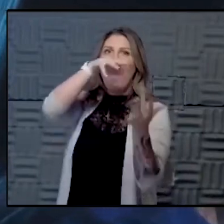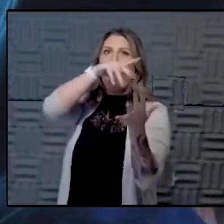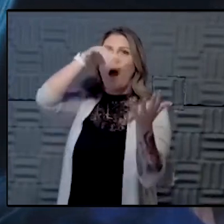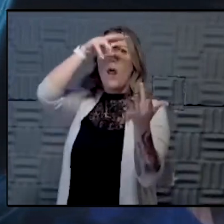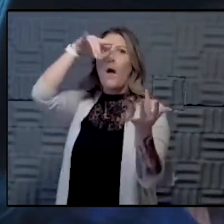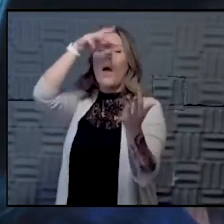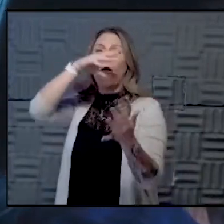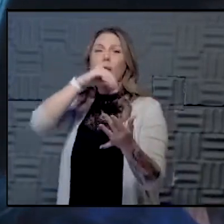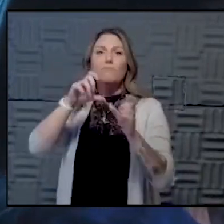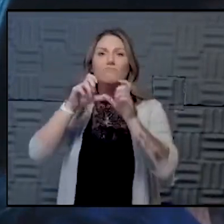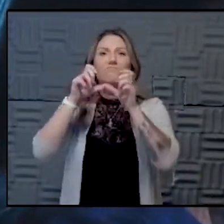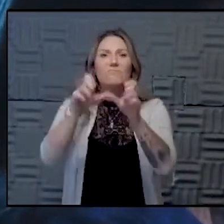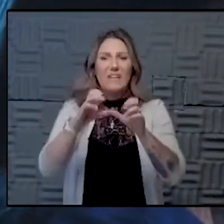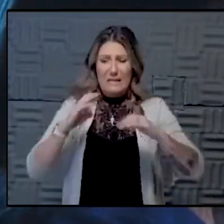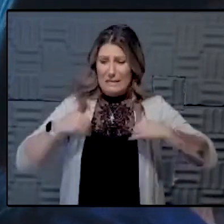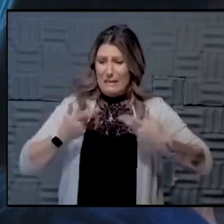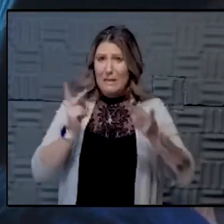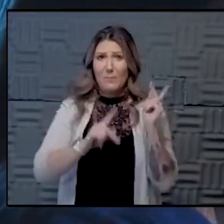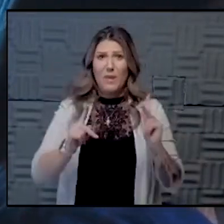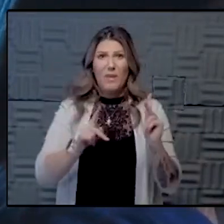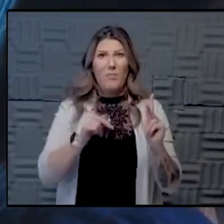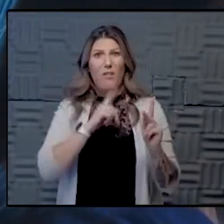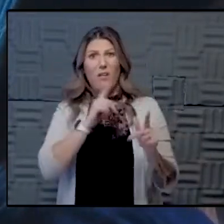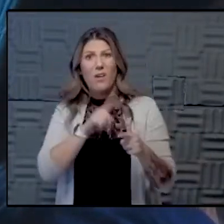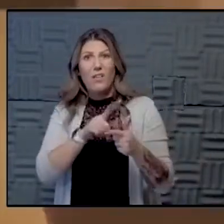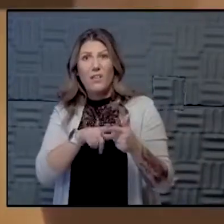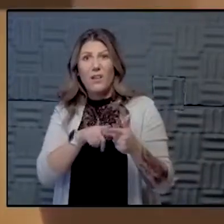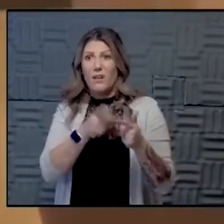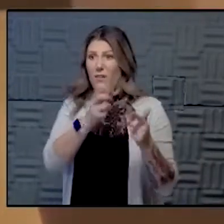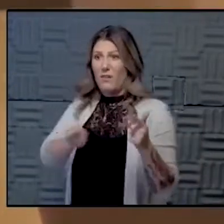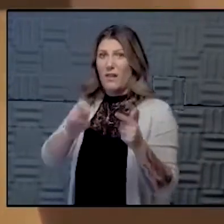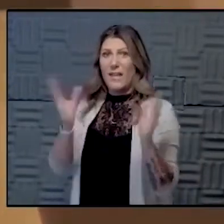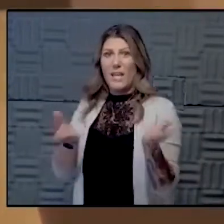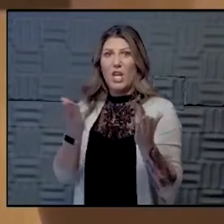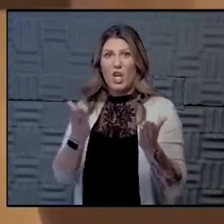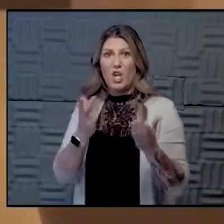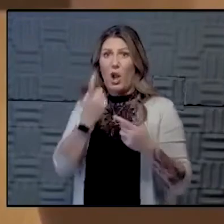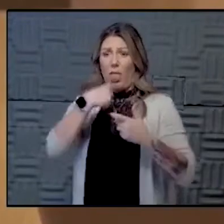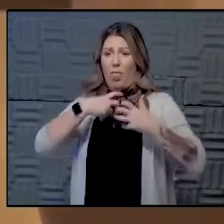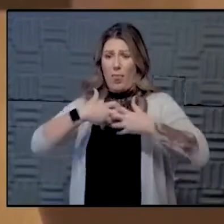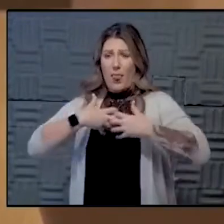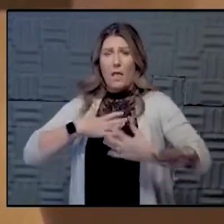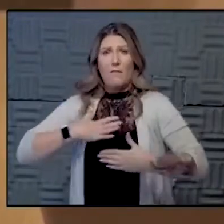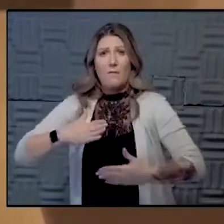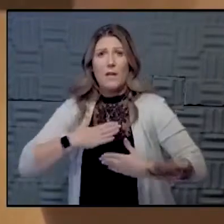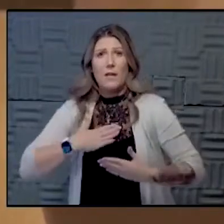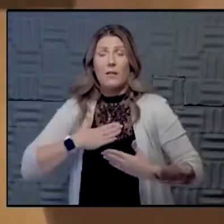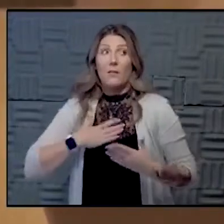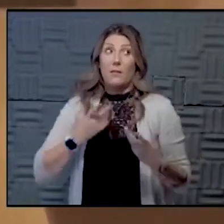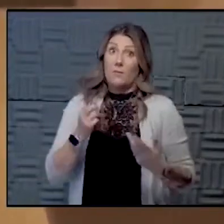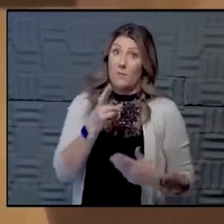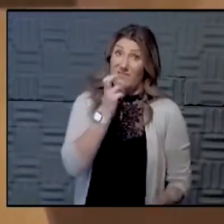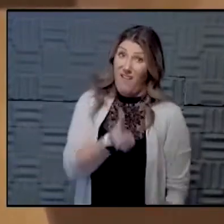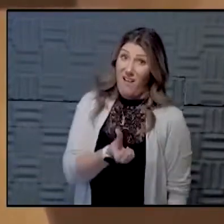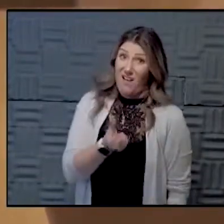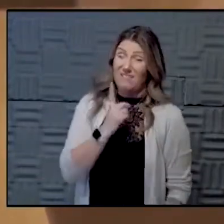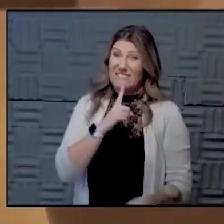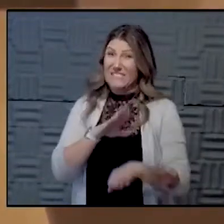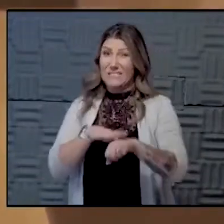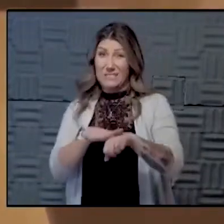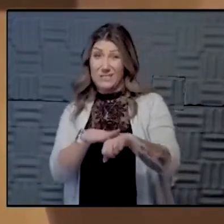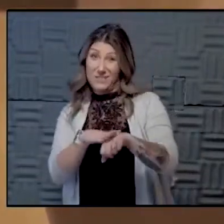doing it and having them come in and be on the ventilator and having a difficult time getting off or not getting off the ventilator, that should signal to